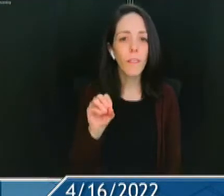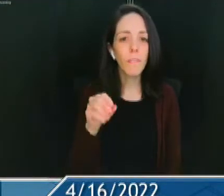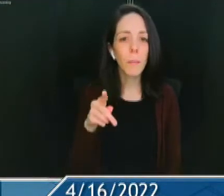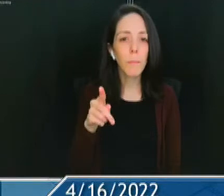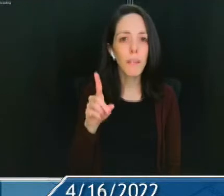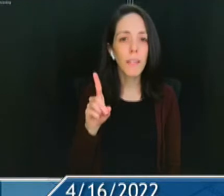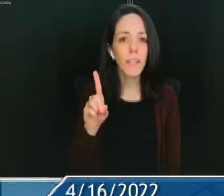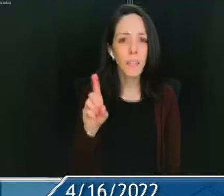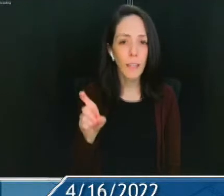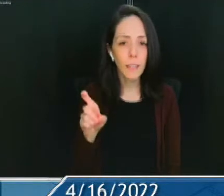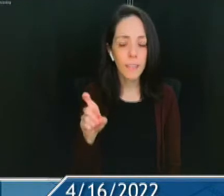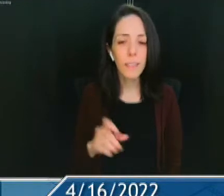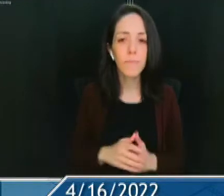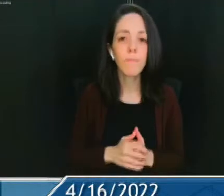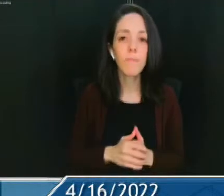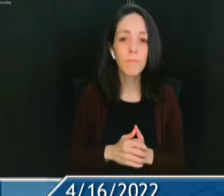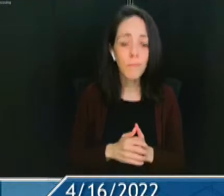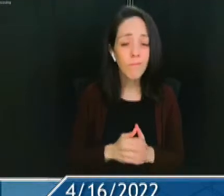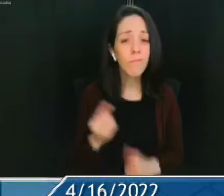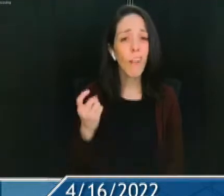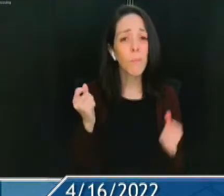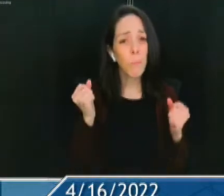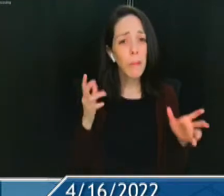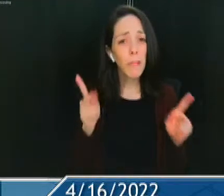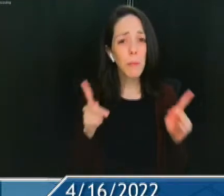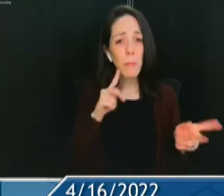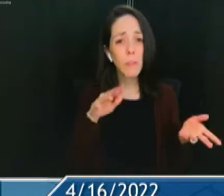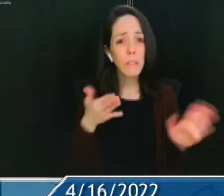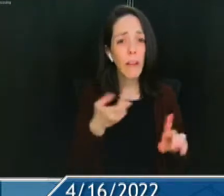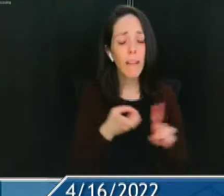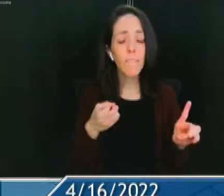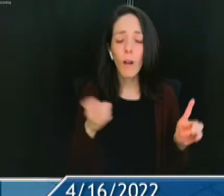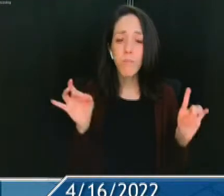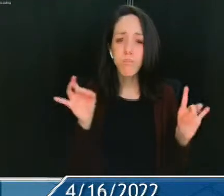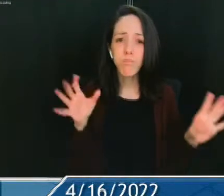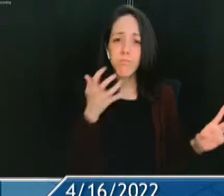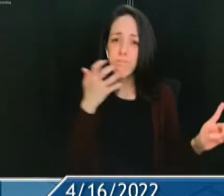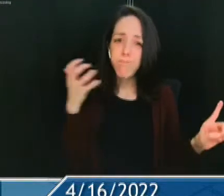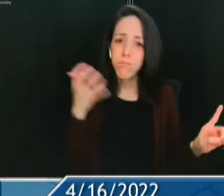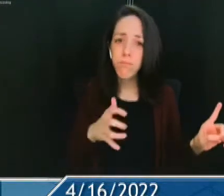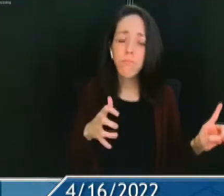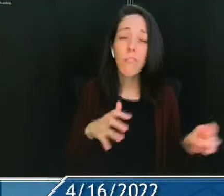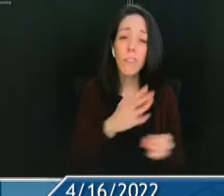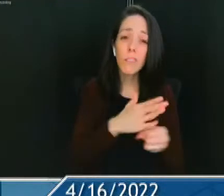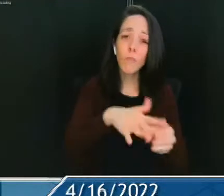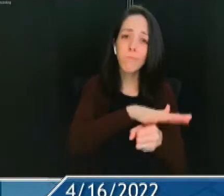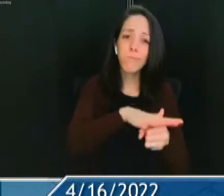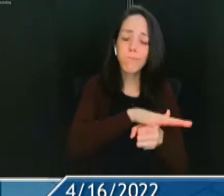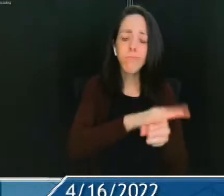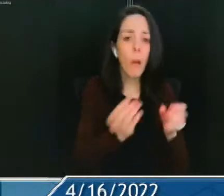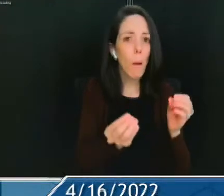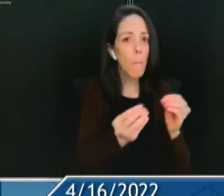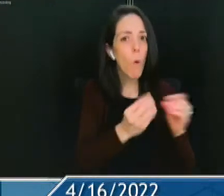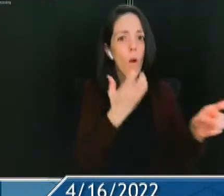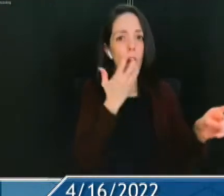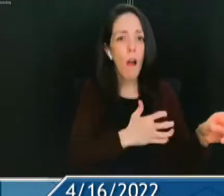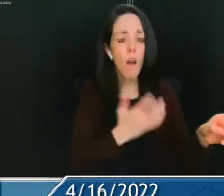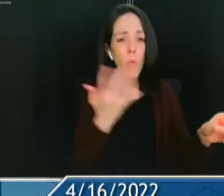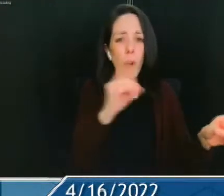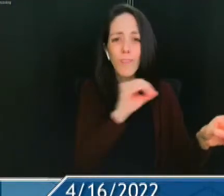extreme heat. Many deaths were in neighborhoods that were 13 degrees hotter than those that had abundant tree canopies.